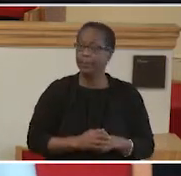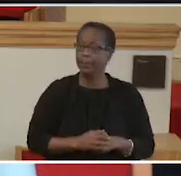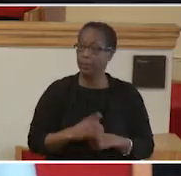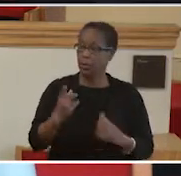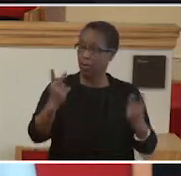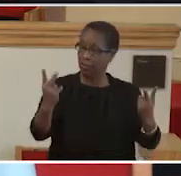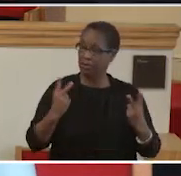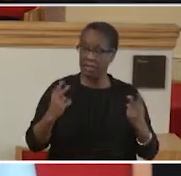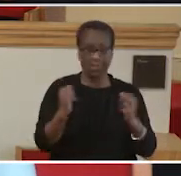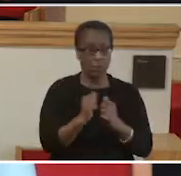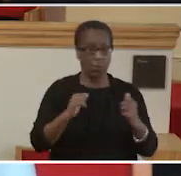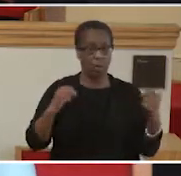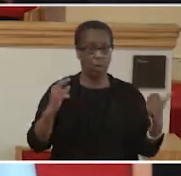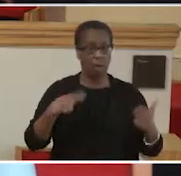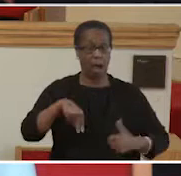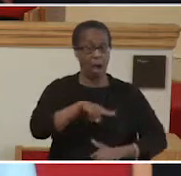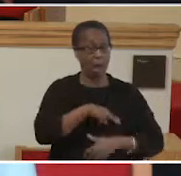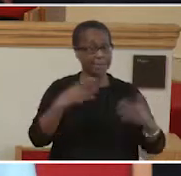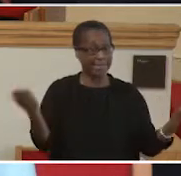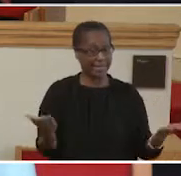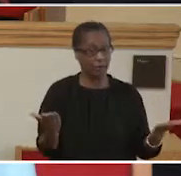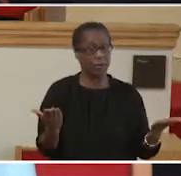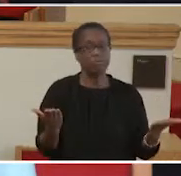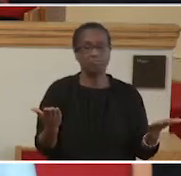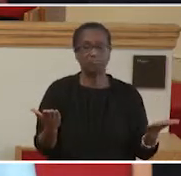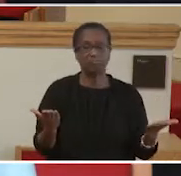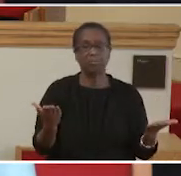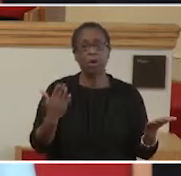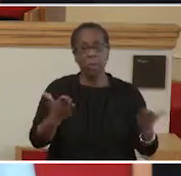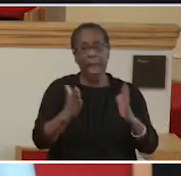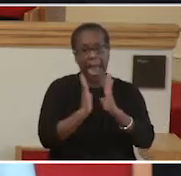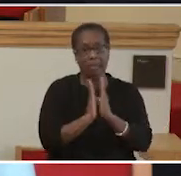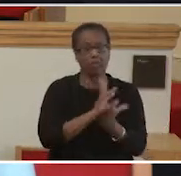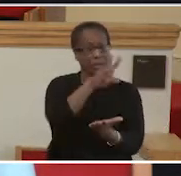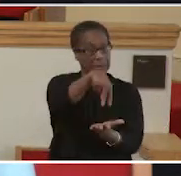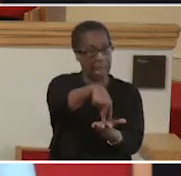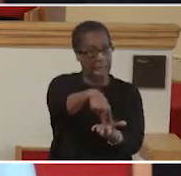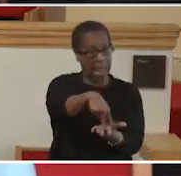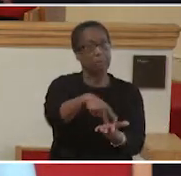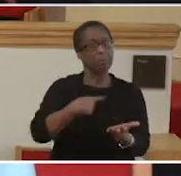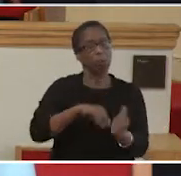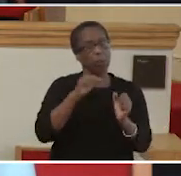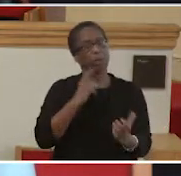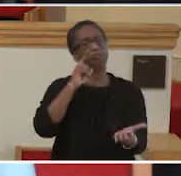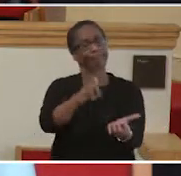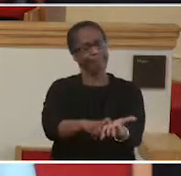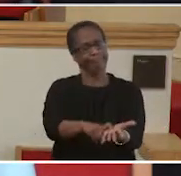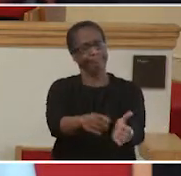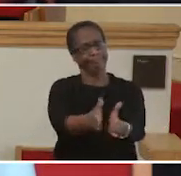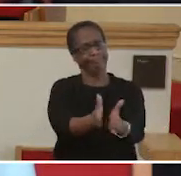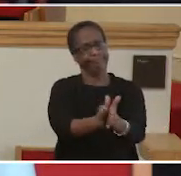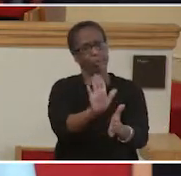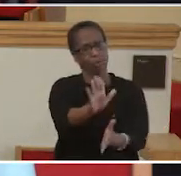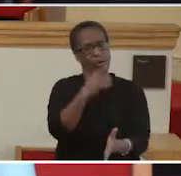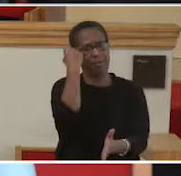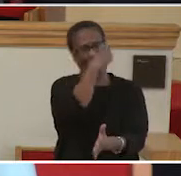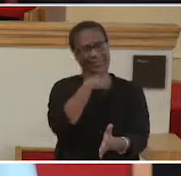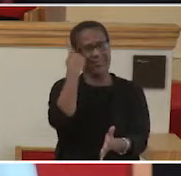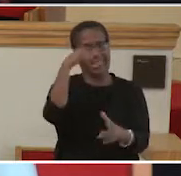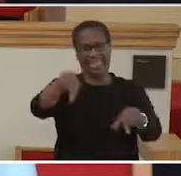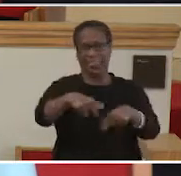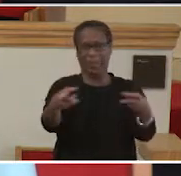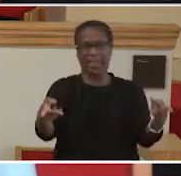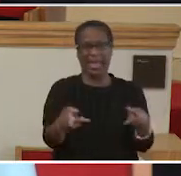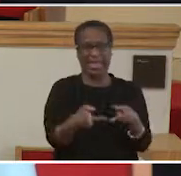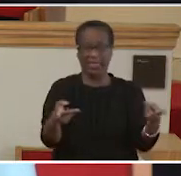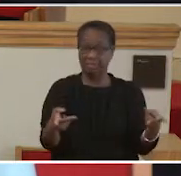you're visiting with us here at Mount Olive, we ask that you would stand so that we can recognize your face in the place.